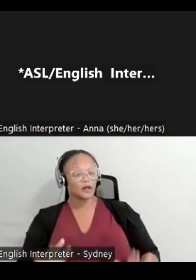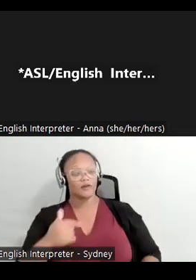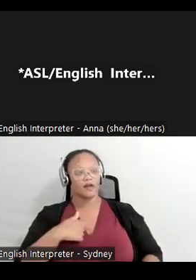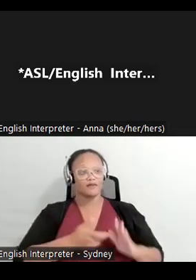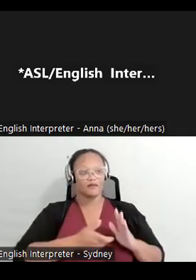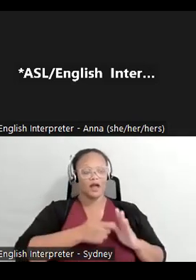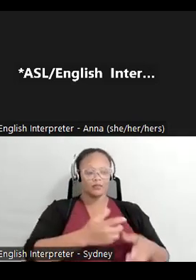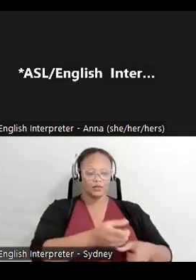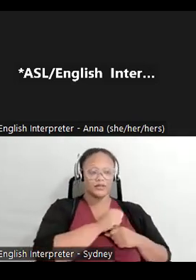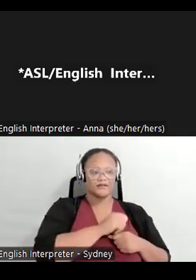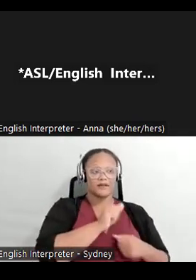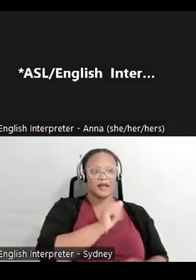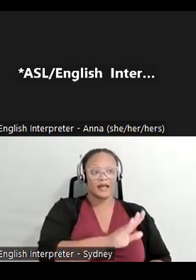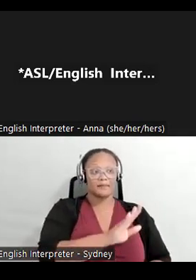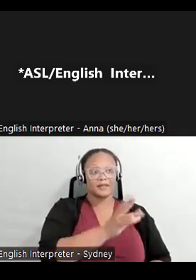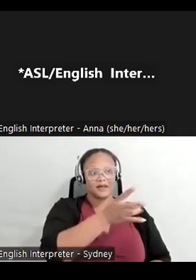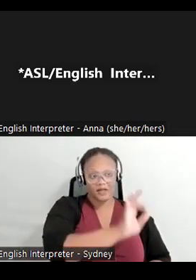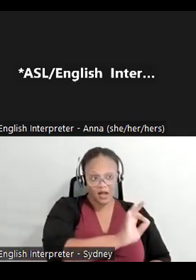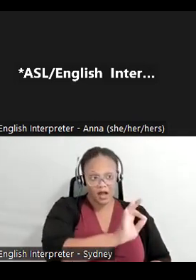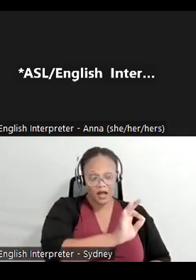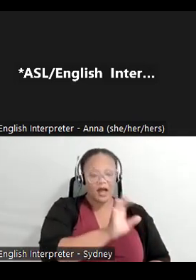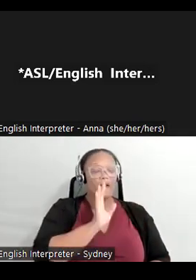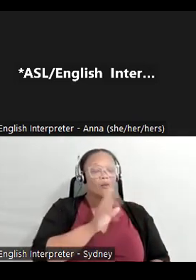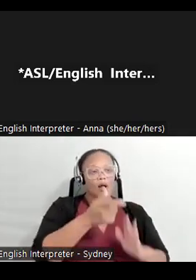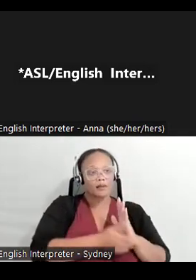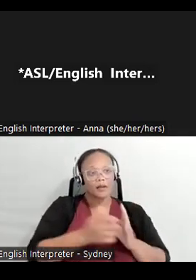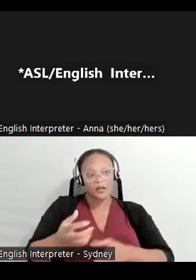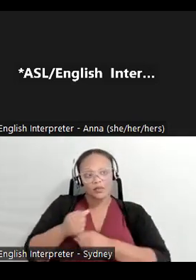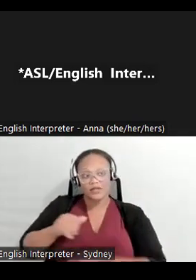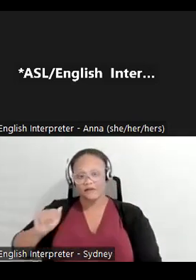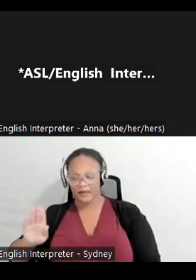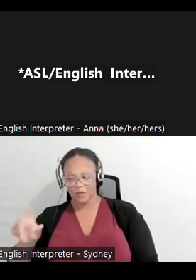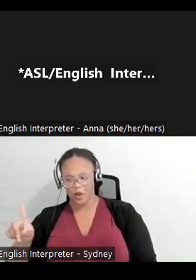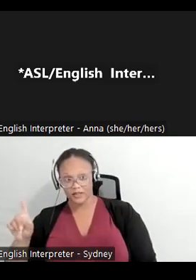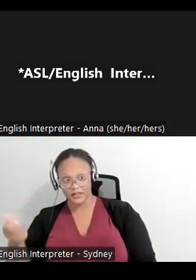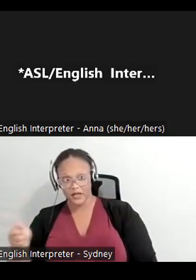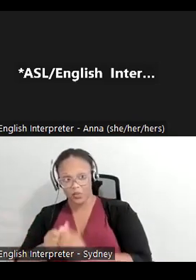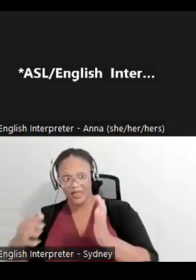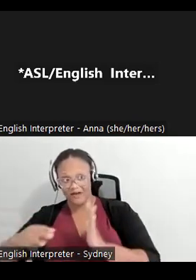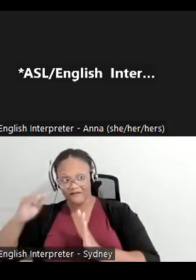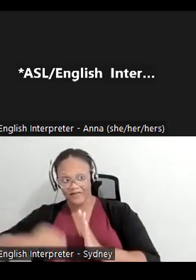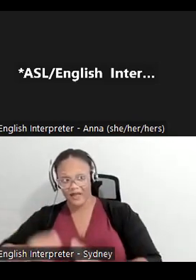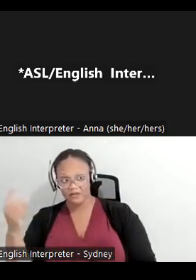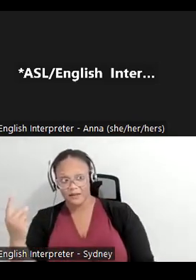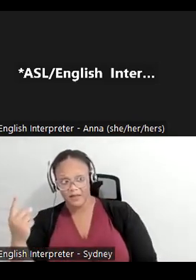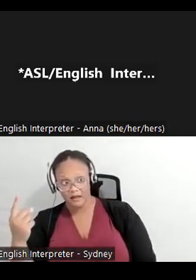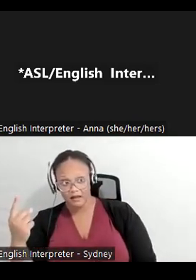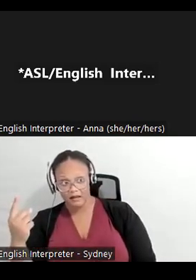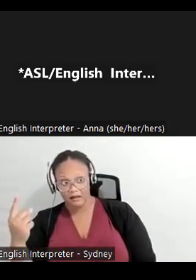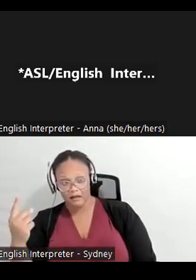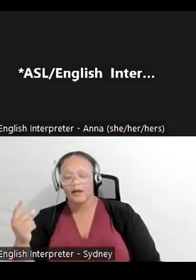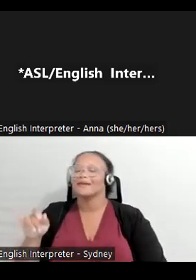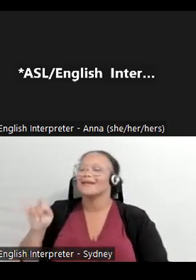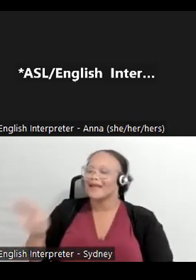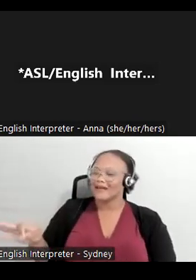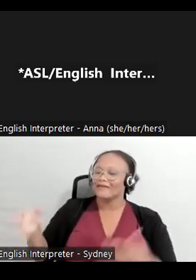AB 110 without filling out anything for AB 110. If they've already done the survey, Correct. and they're